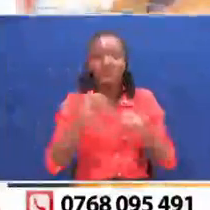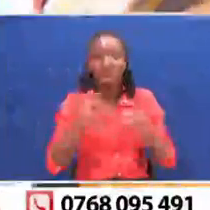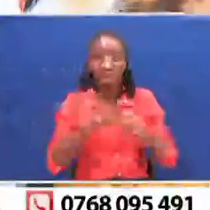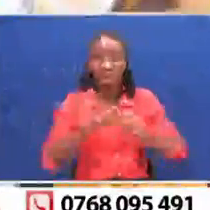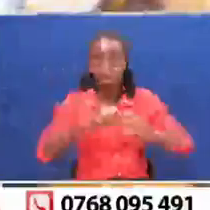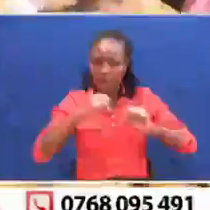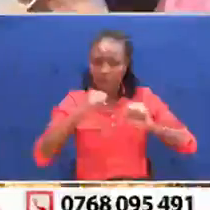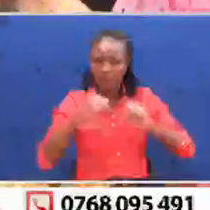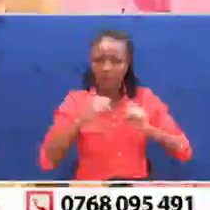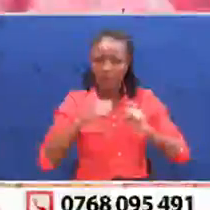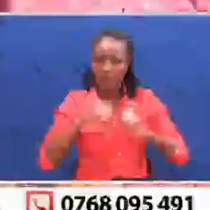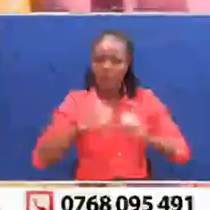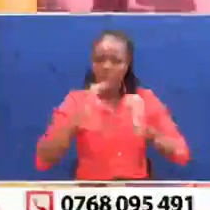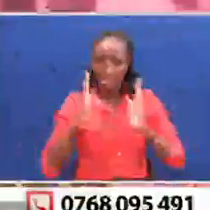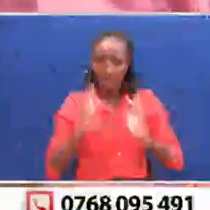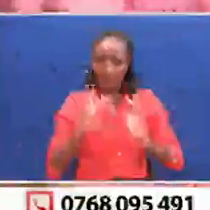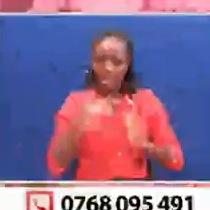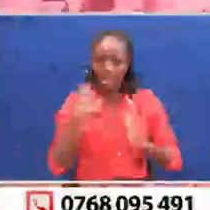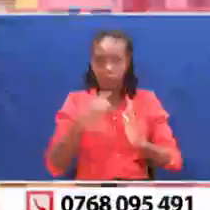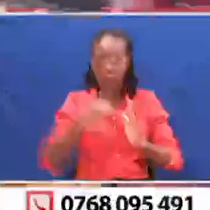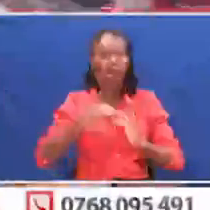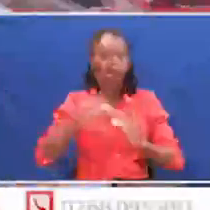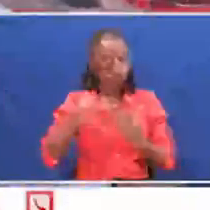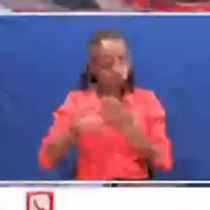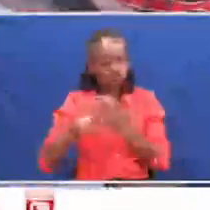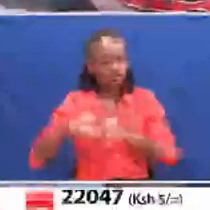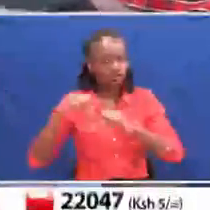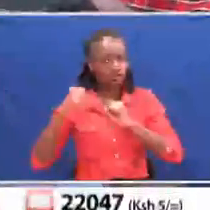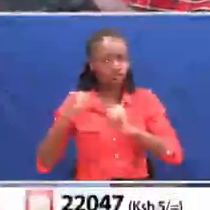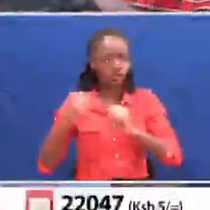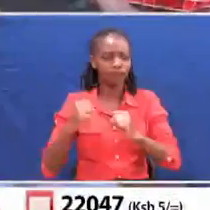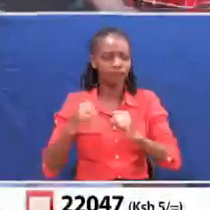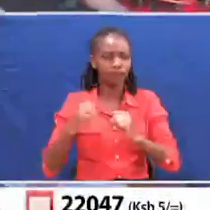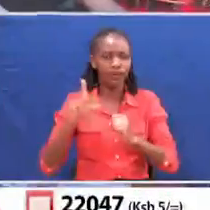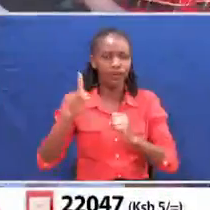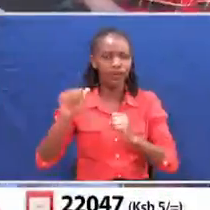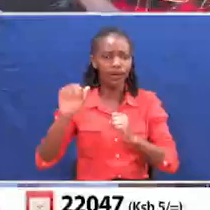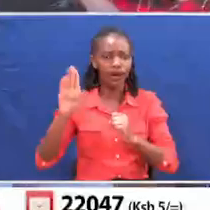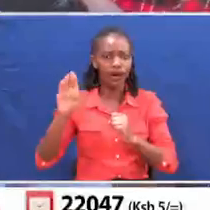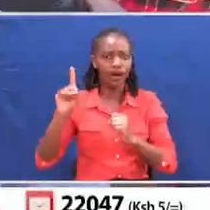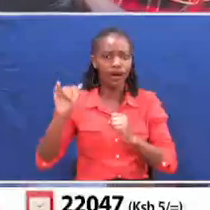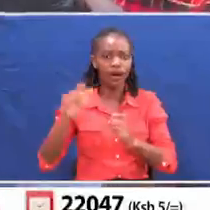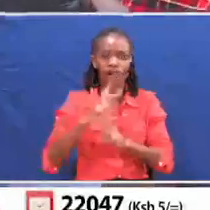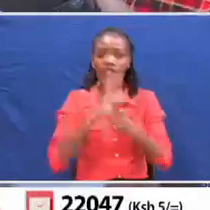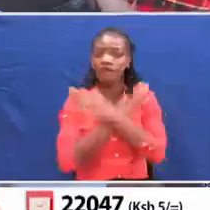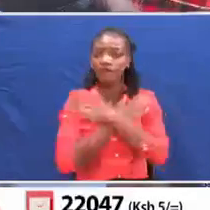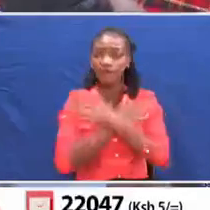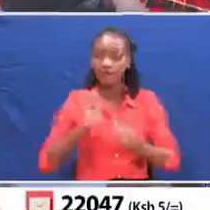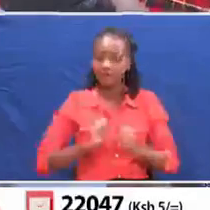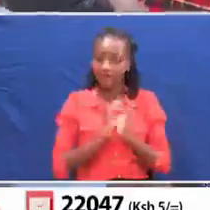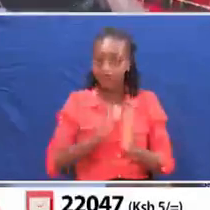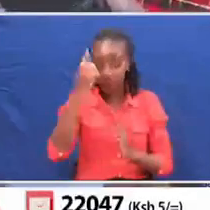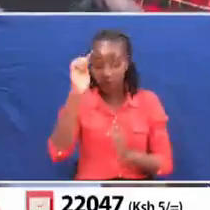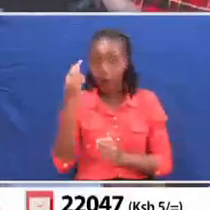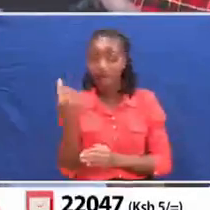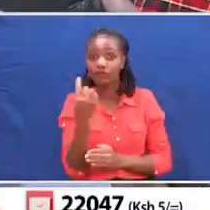outspoken debater who stood by his word in the upper house. He was a very friendly senator to every senator who is here,